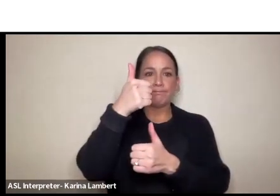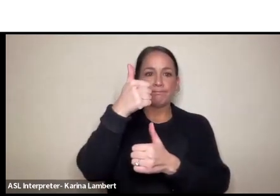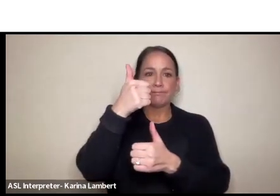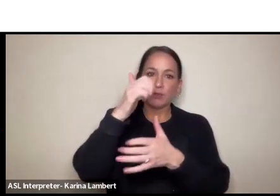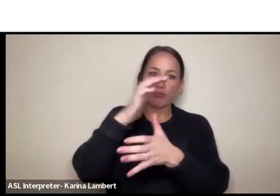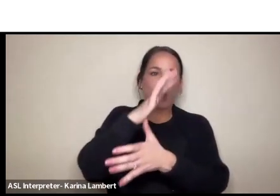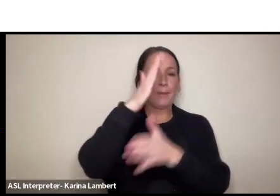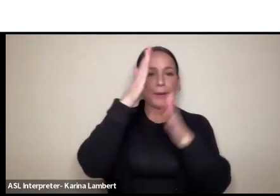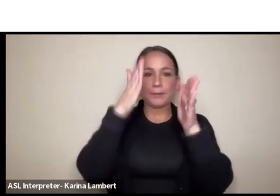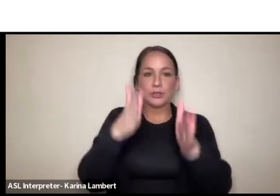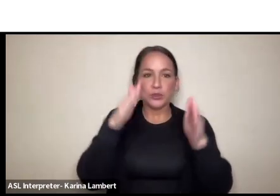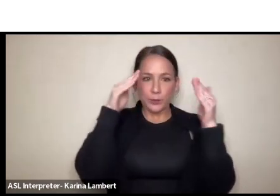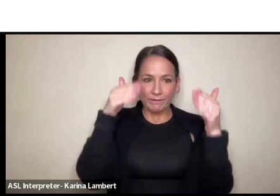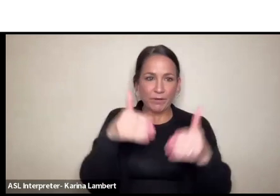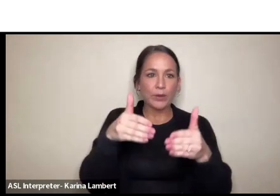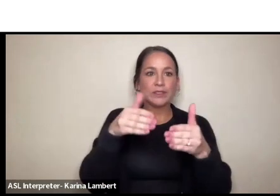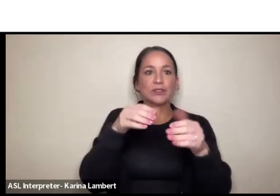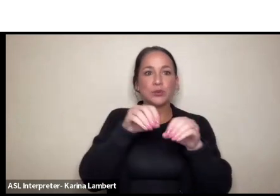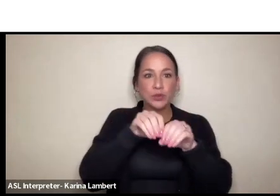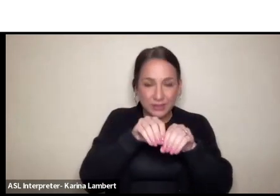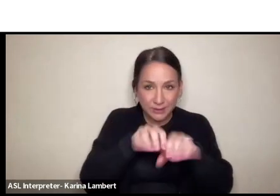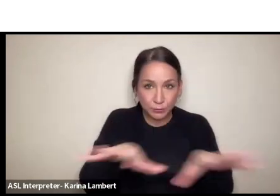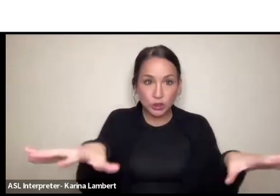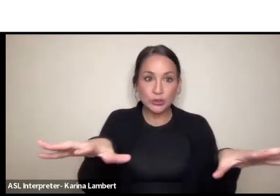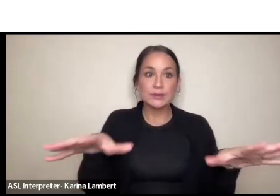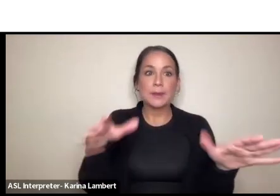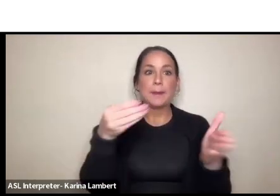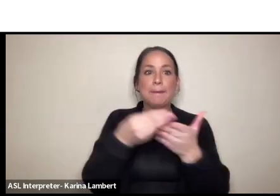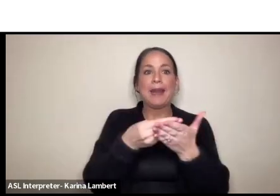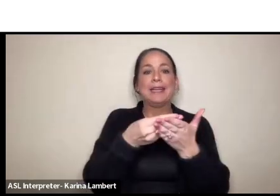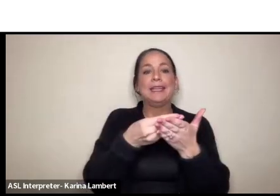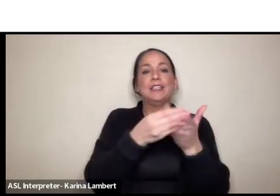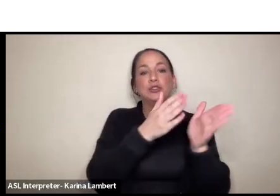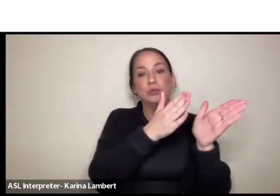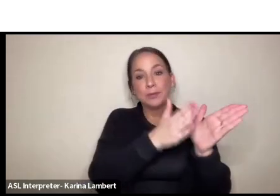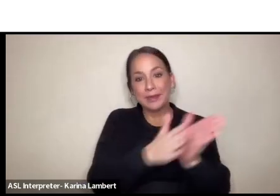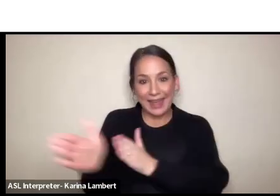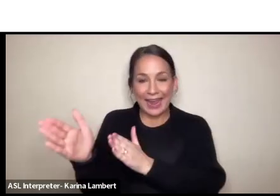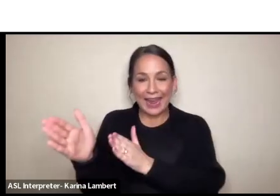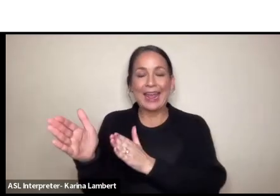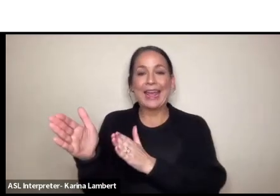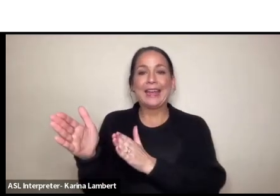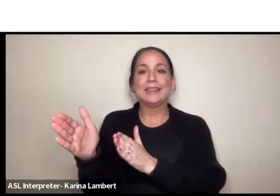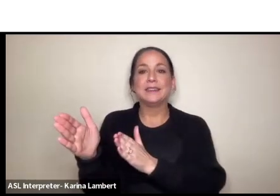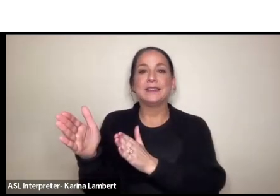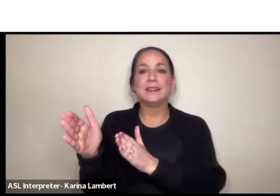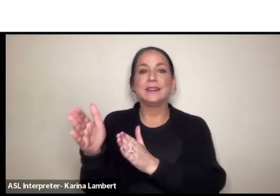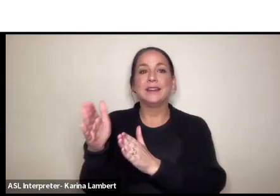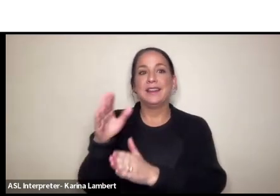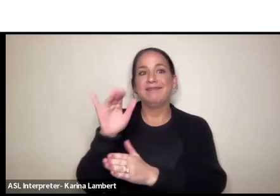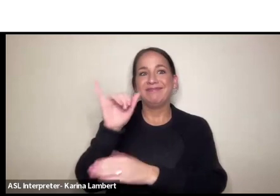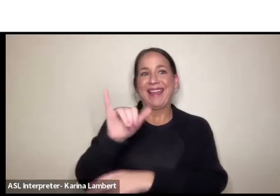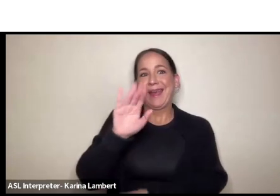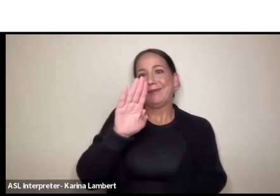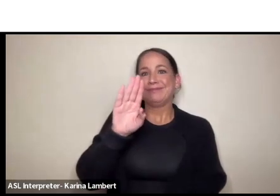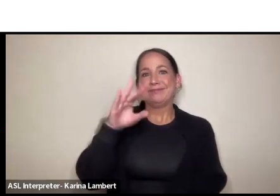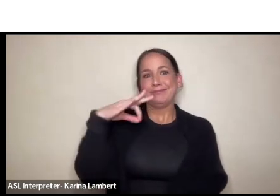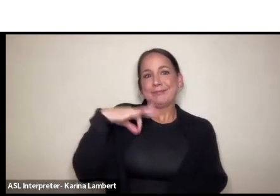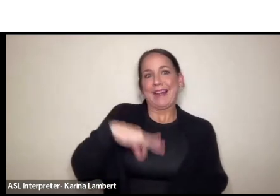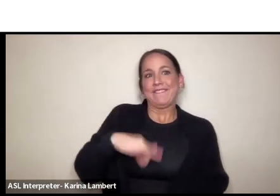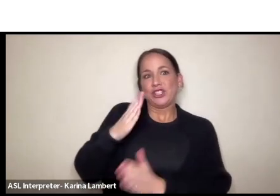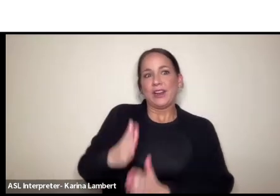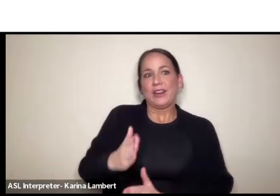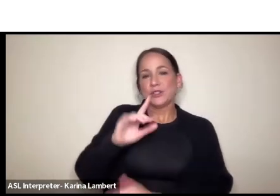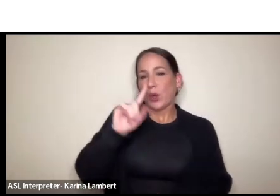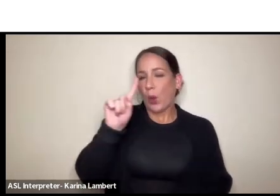when creating plans for the trust. The beneficiary is always the center focus.